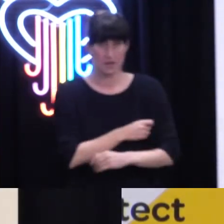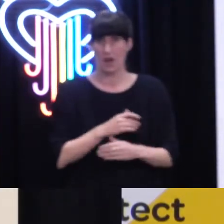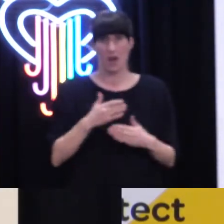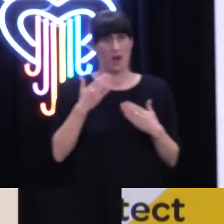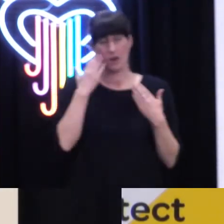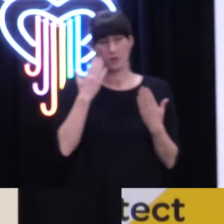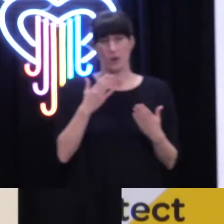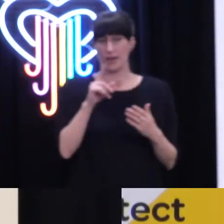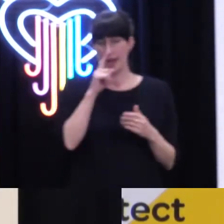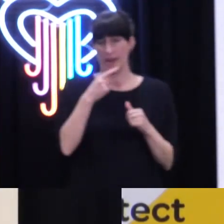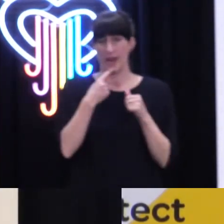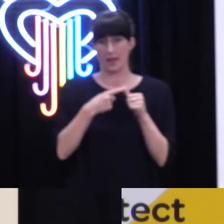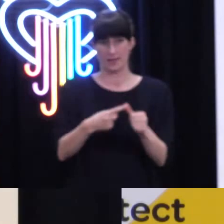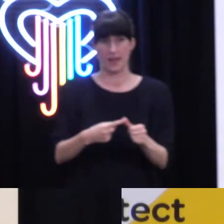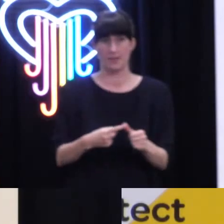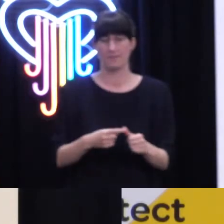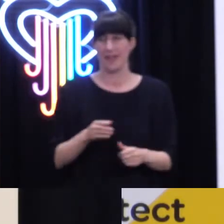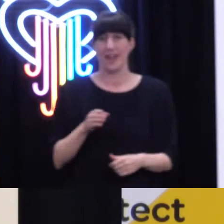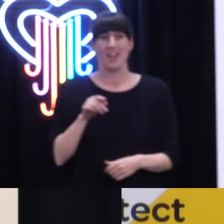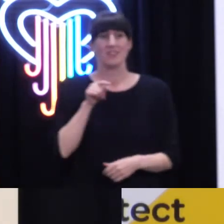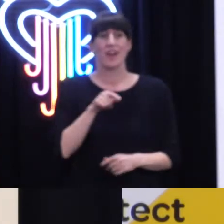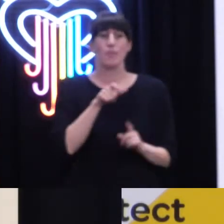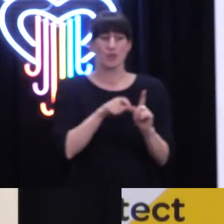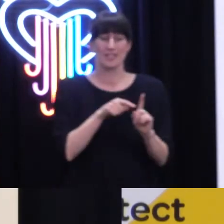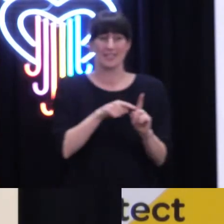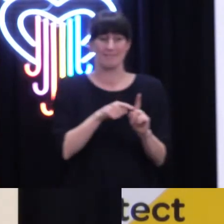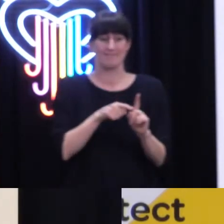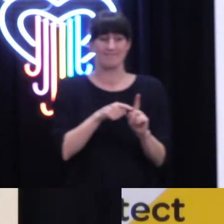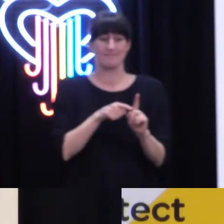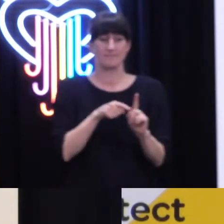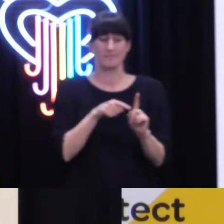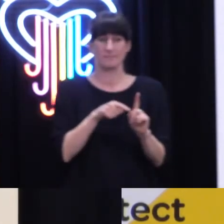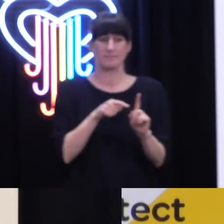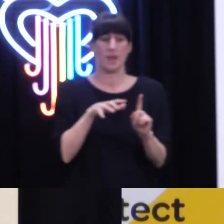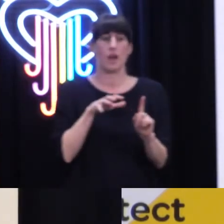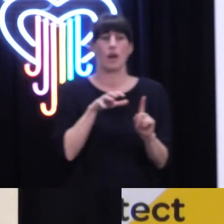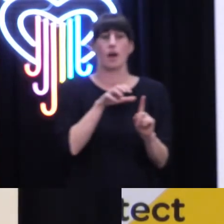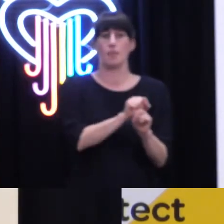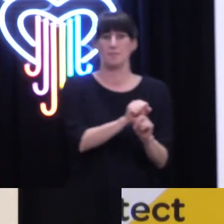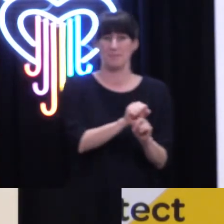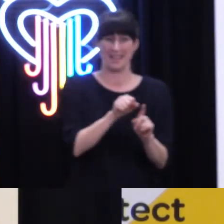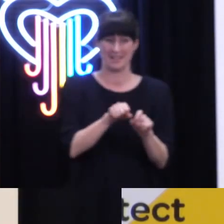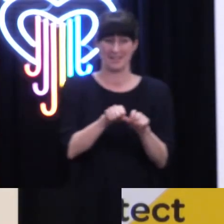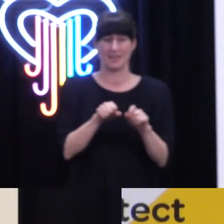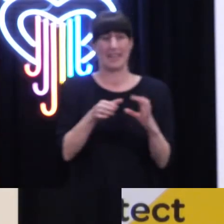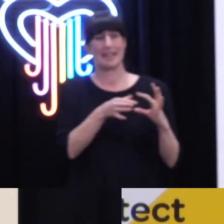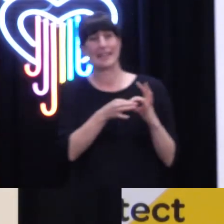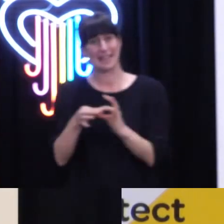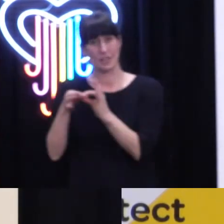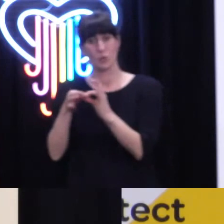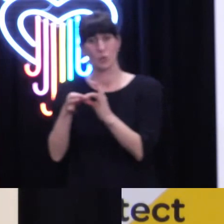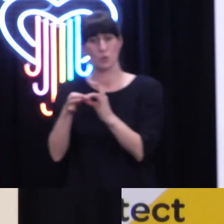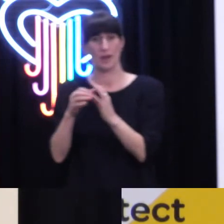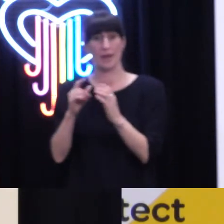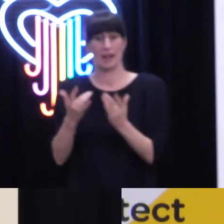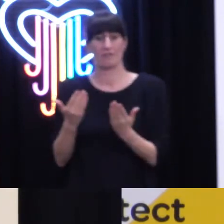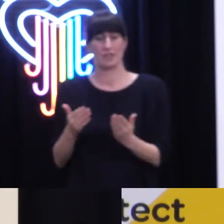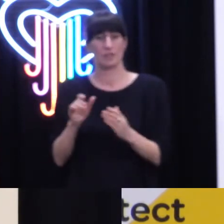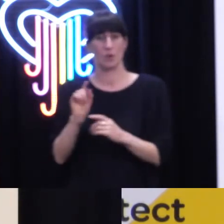that information question. No, but again, this person has been identified as part of the outbreak, so they're a